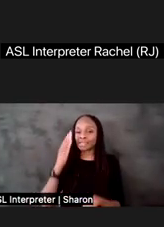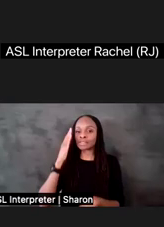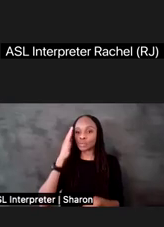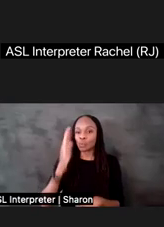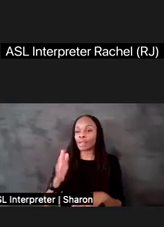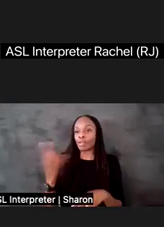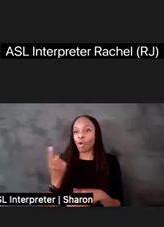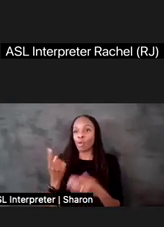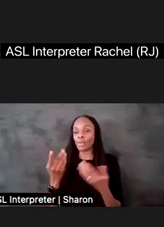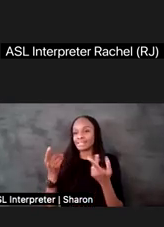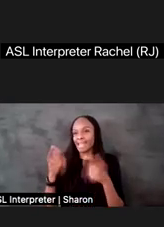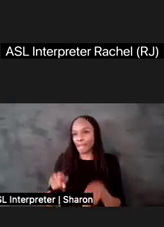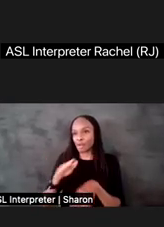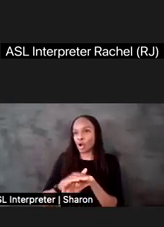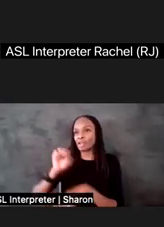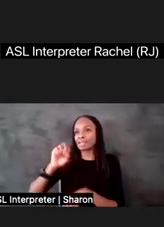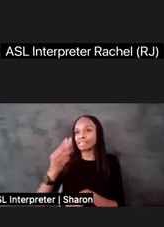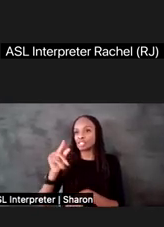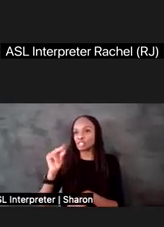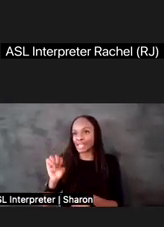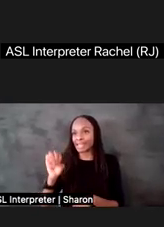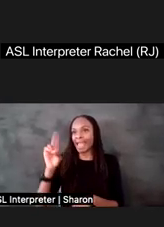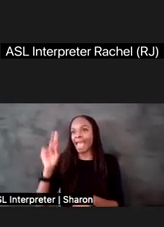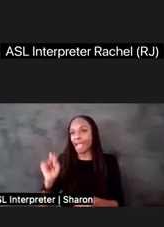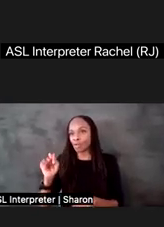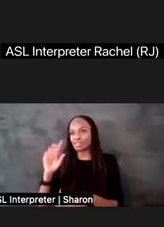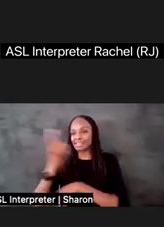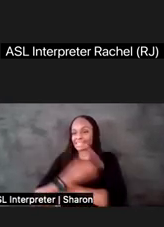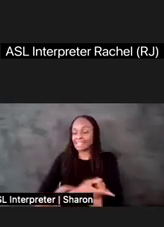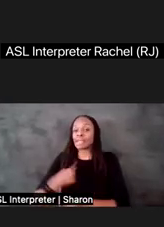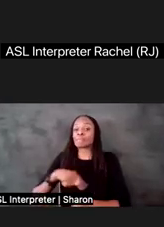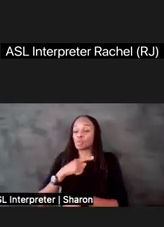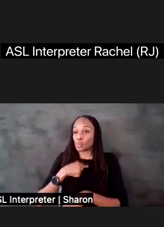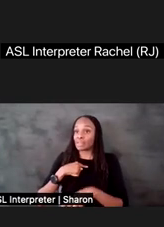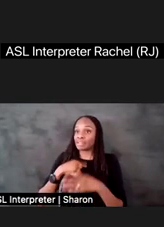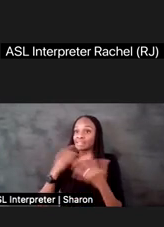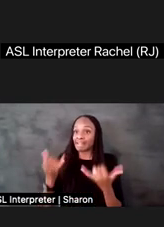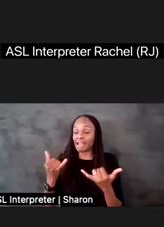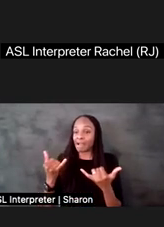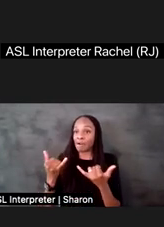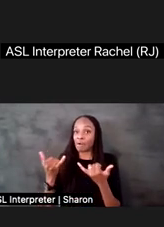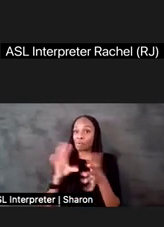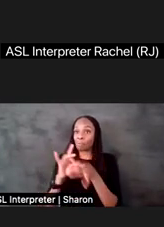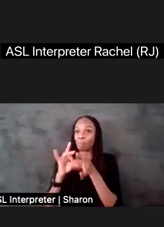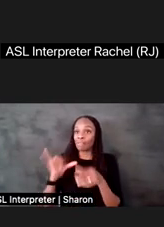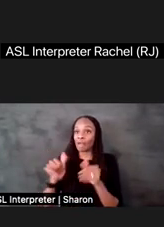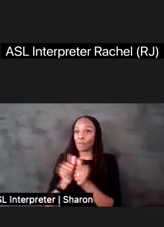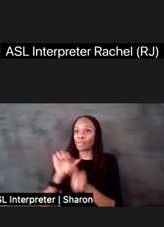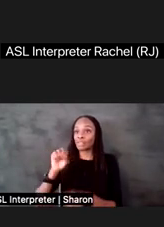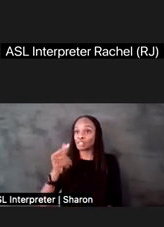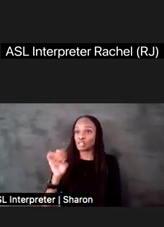day. So we have now correlated that with shakeout. So we have a full